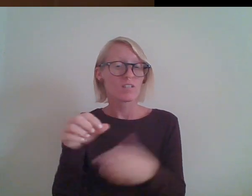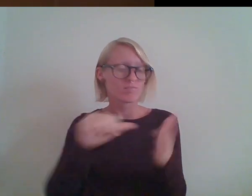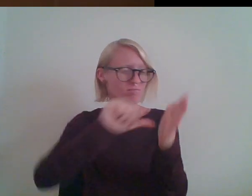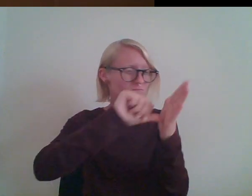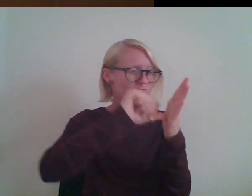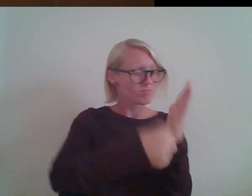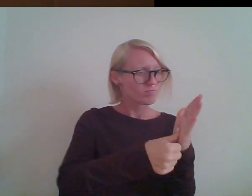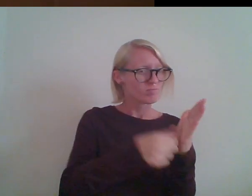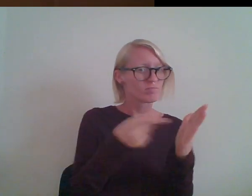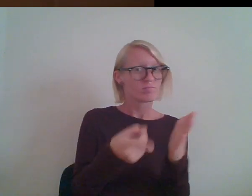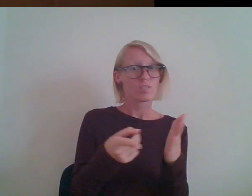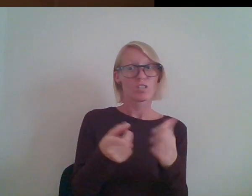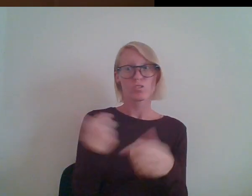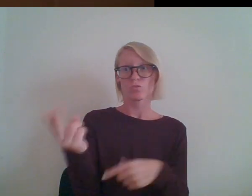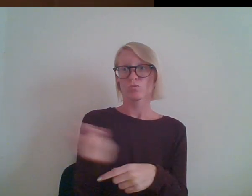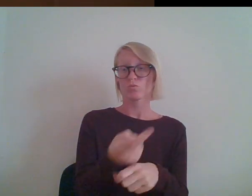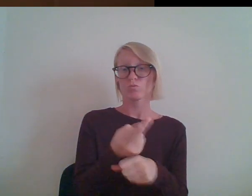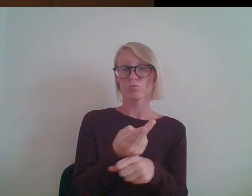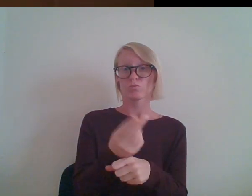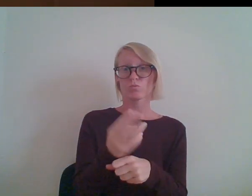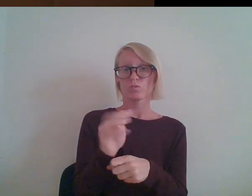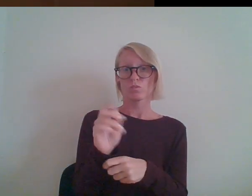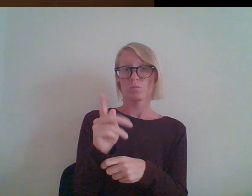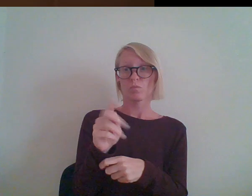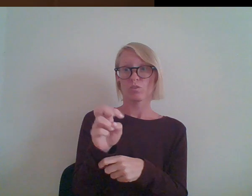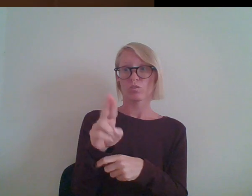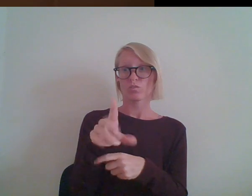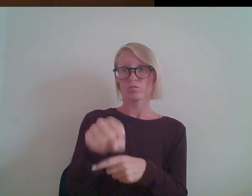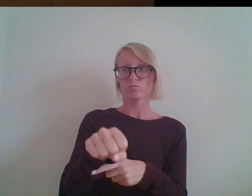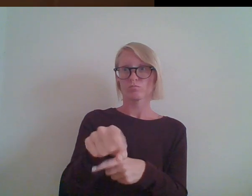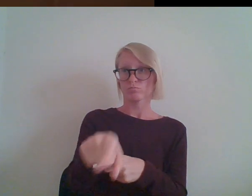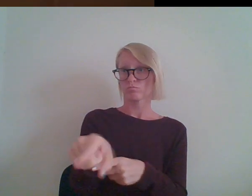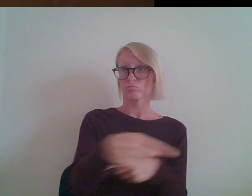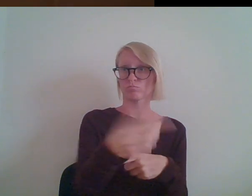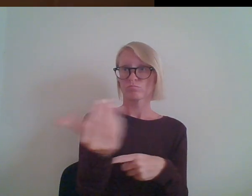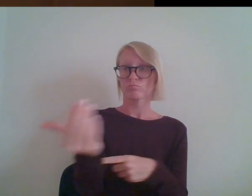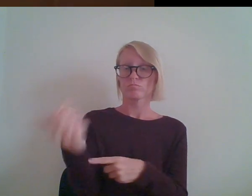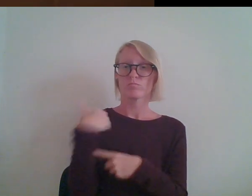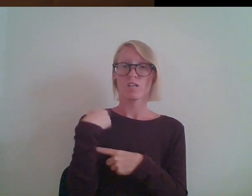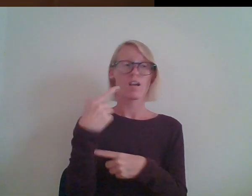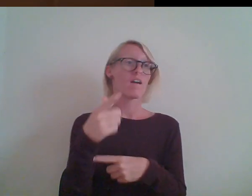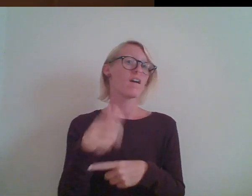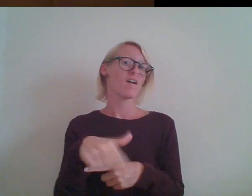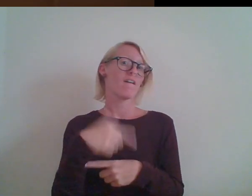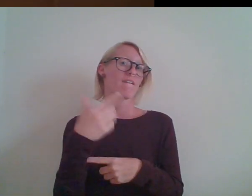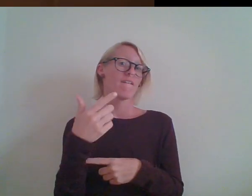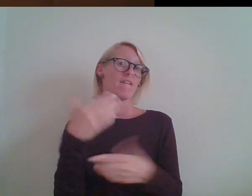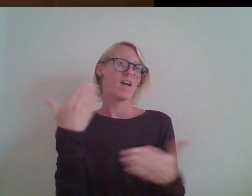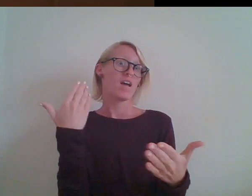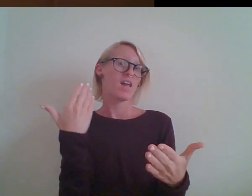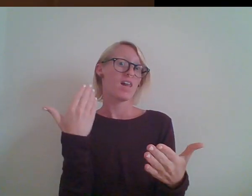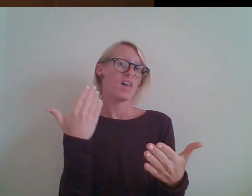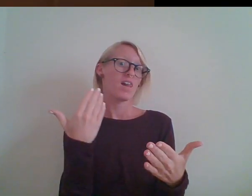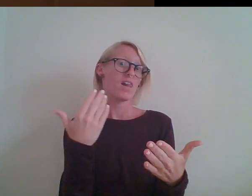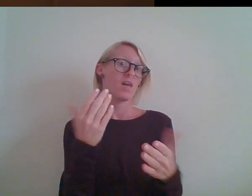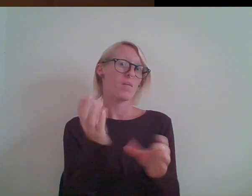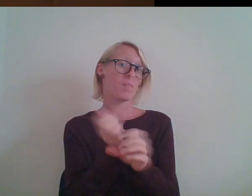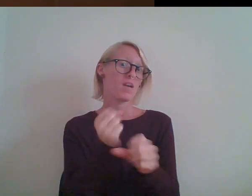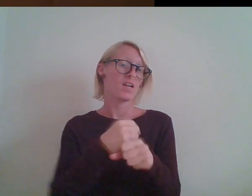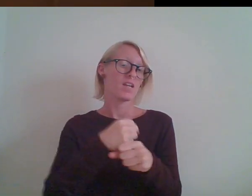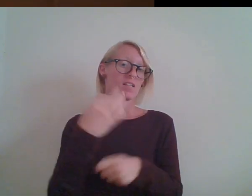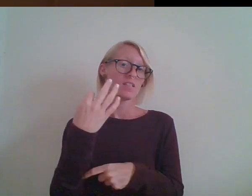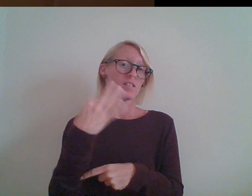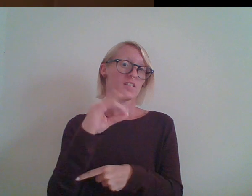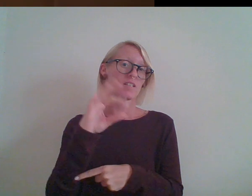How many of you use the markers? Those were invented in '65, year I started college. So I bought one.